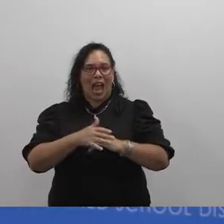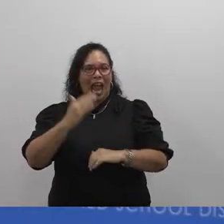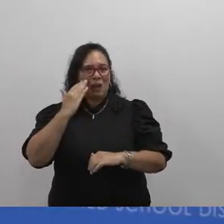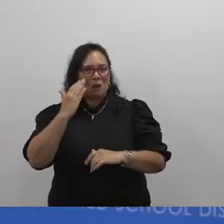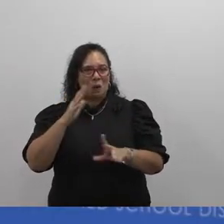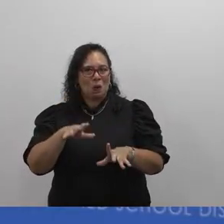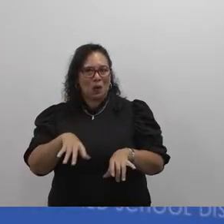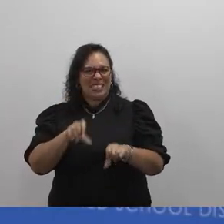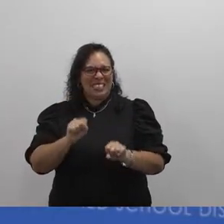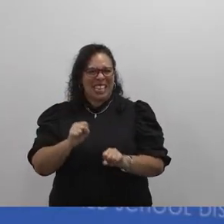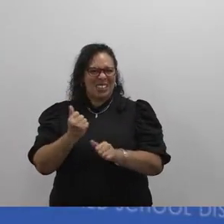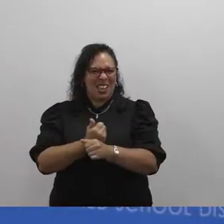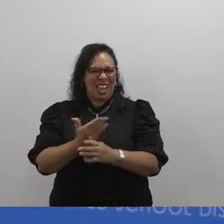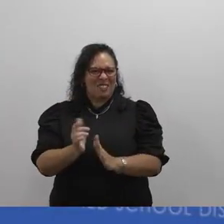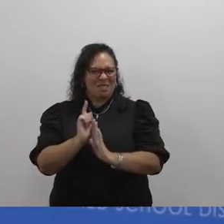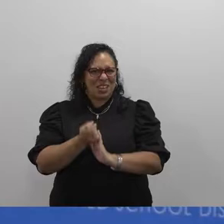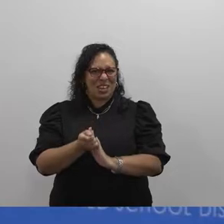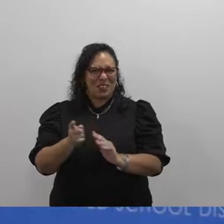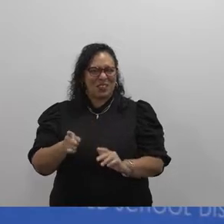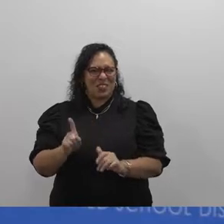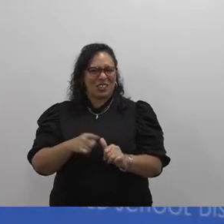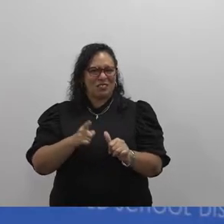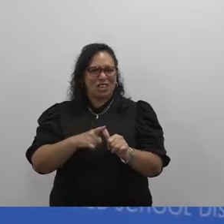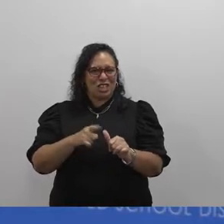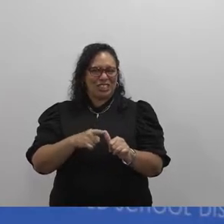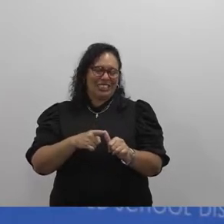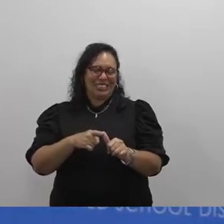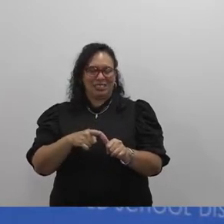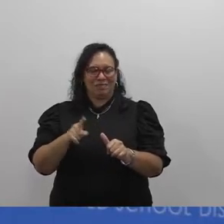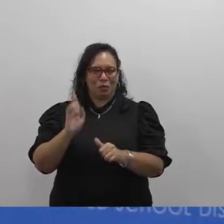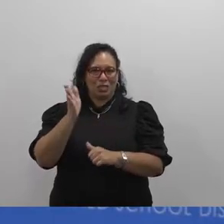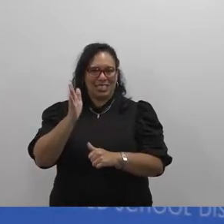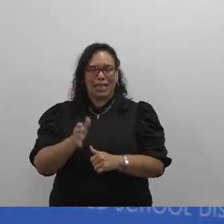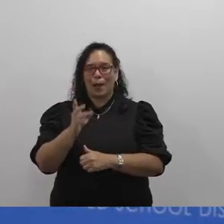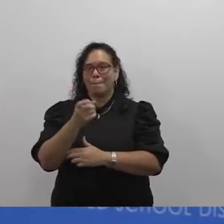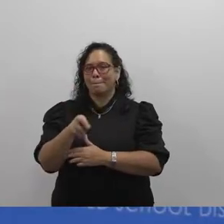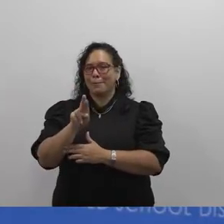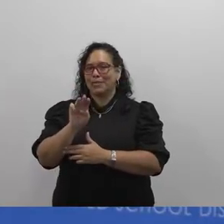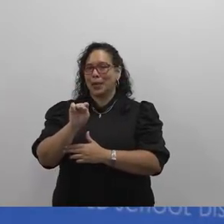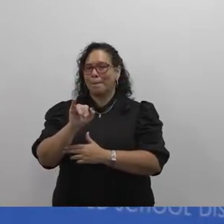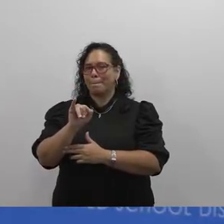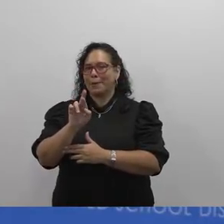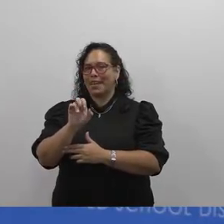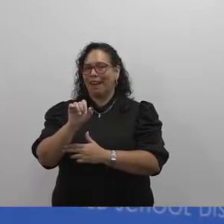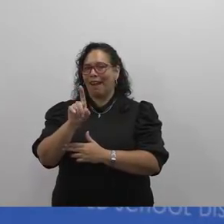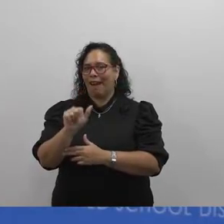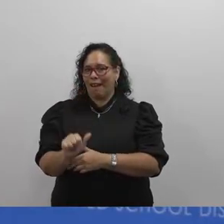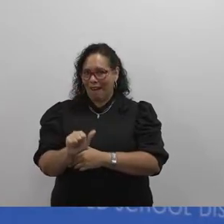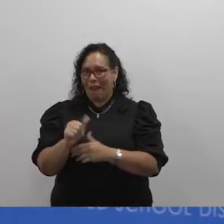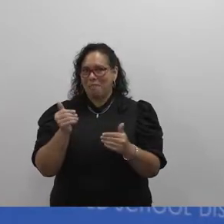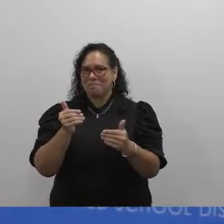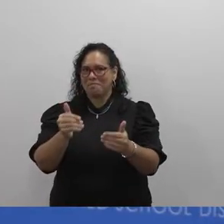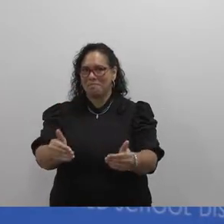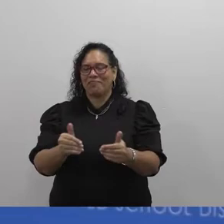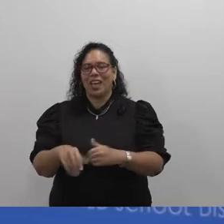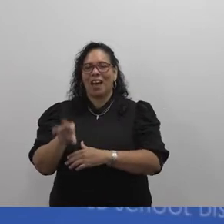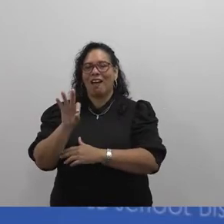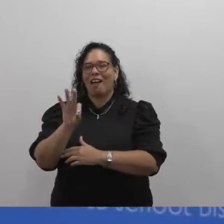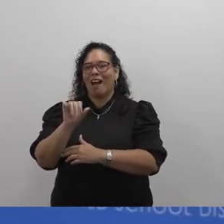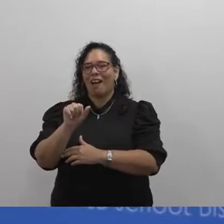take up every single minute of that first presentation, Mr. Miranda. So without further ado, let's move forward with our facilities